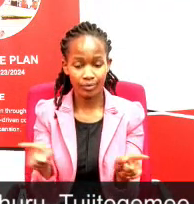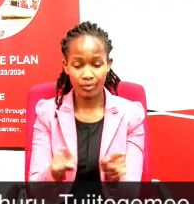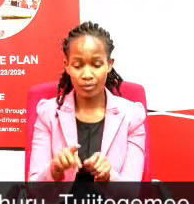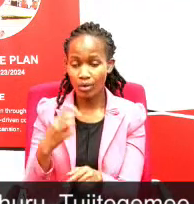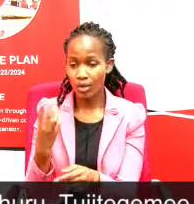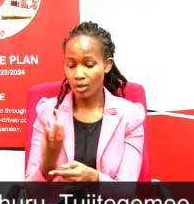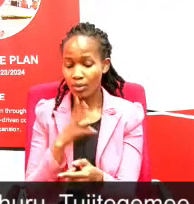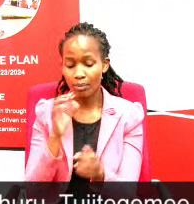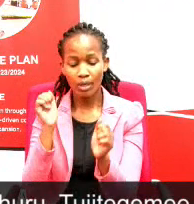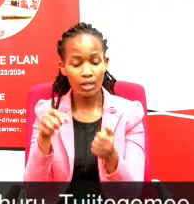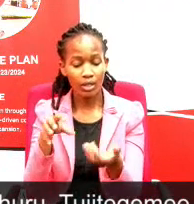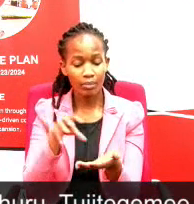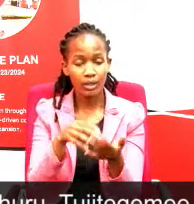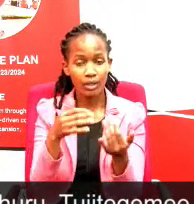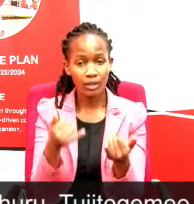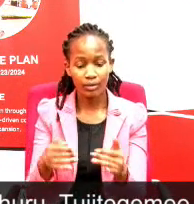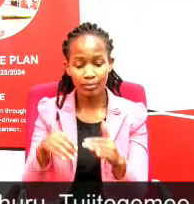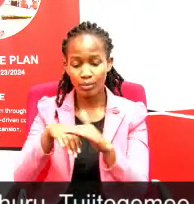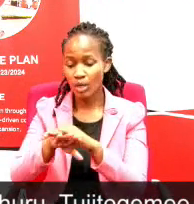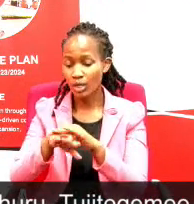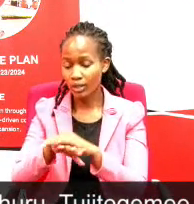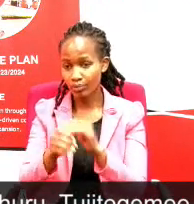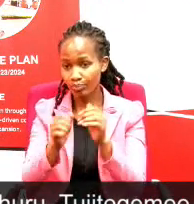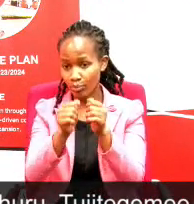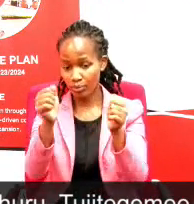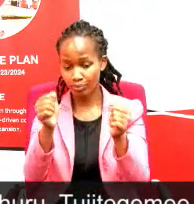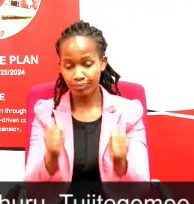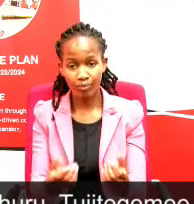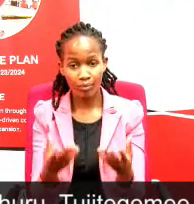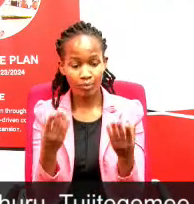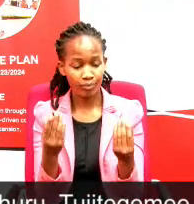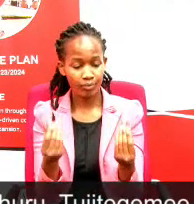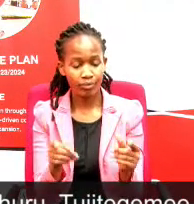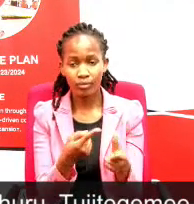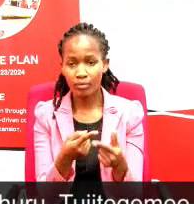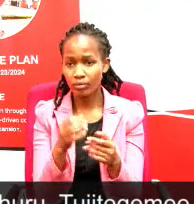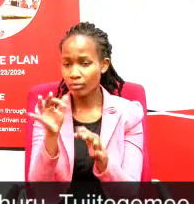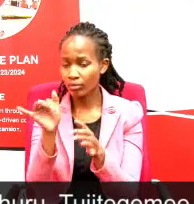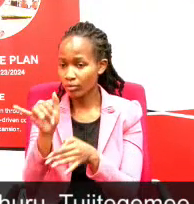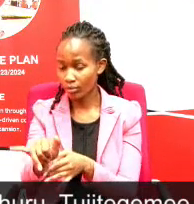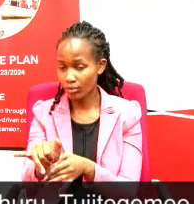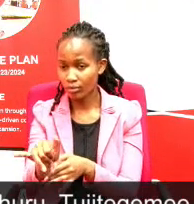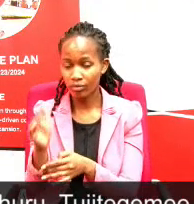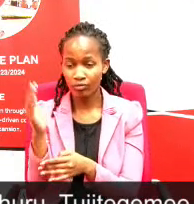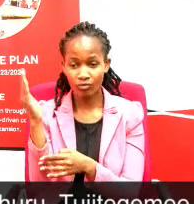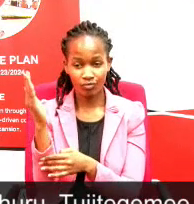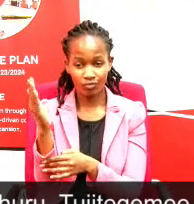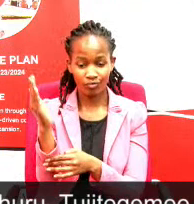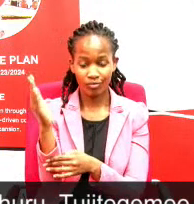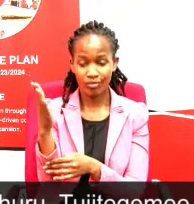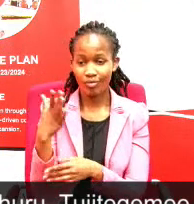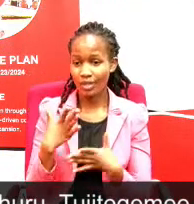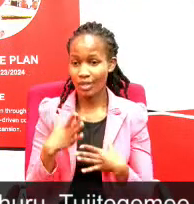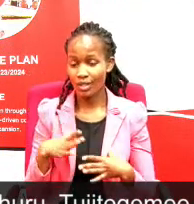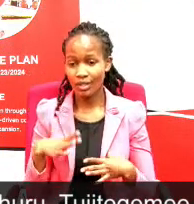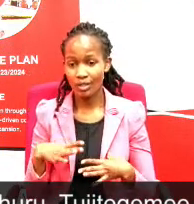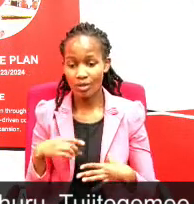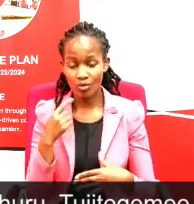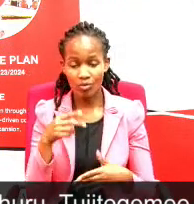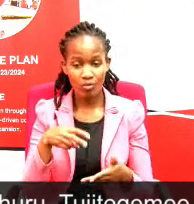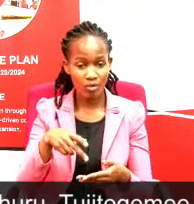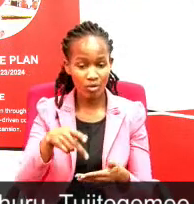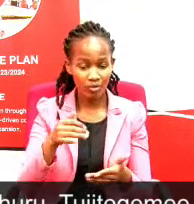we'll be in a position now to access the systems easily. And if that is facilitated, clients that passes through